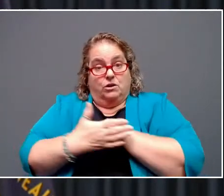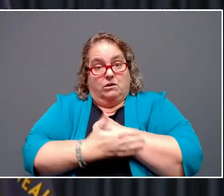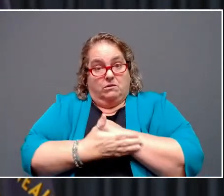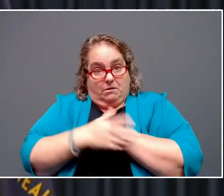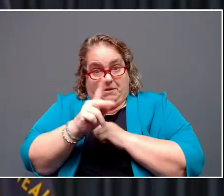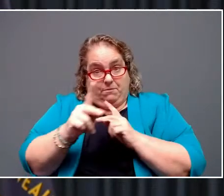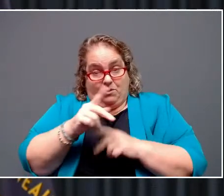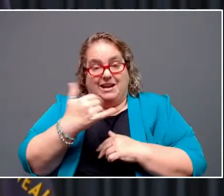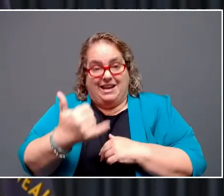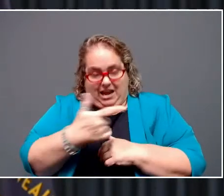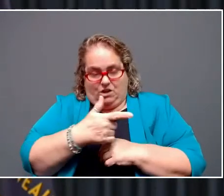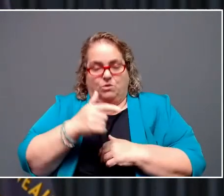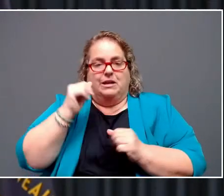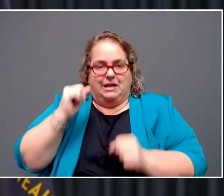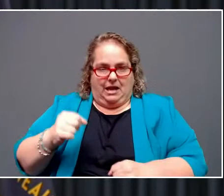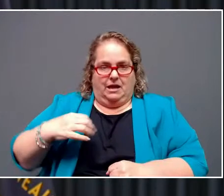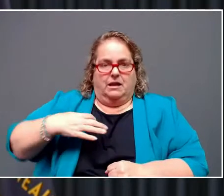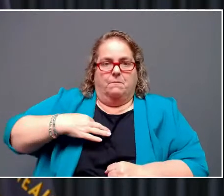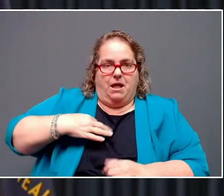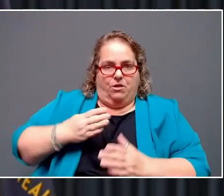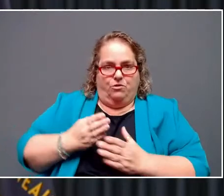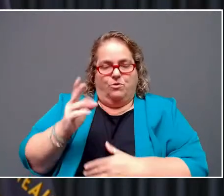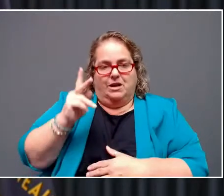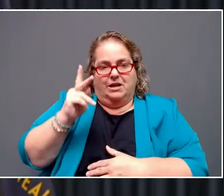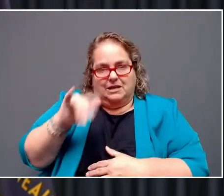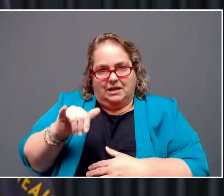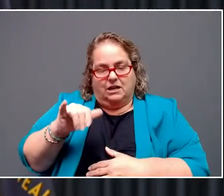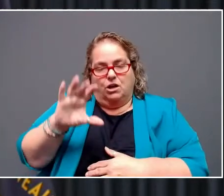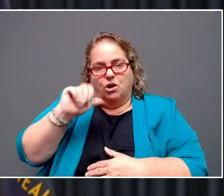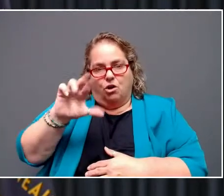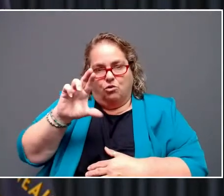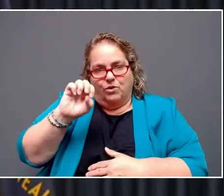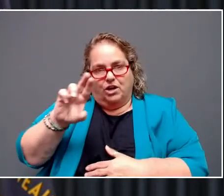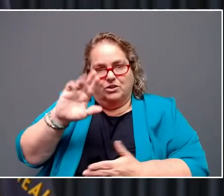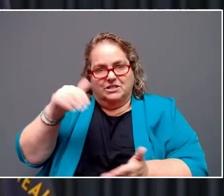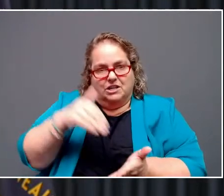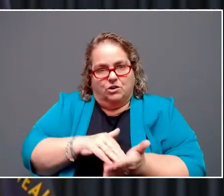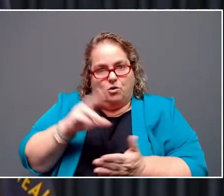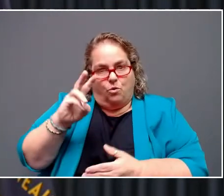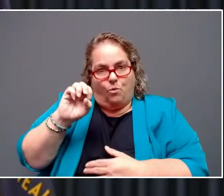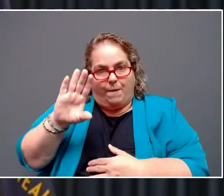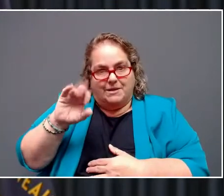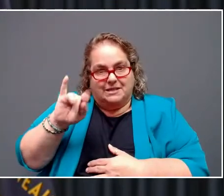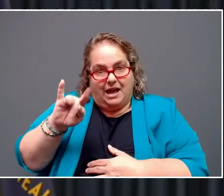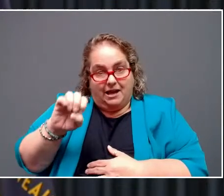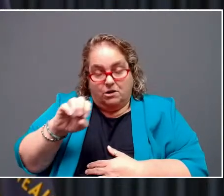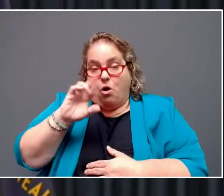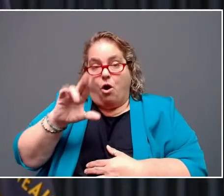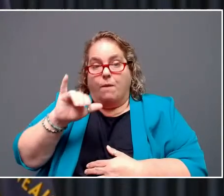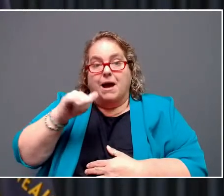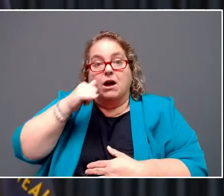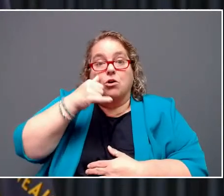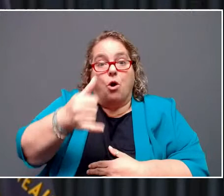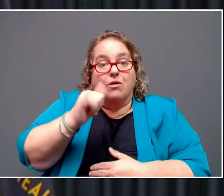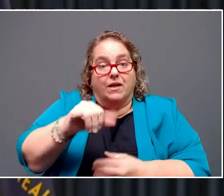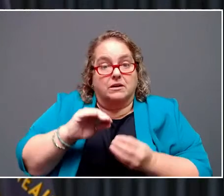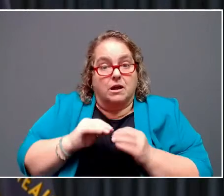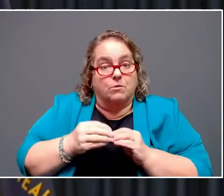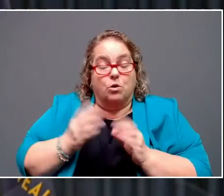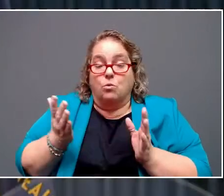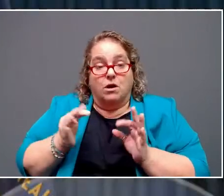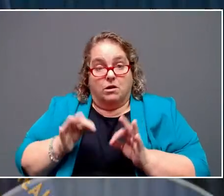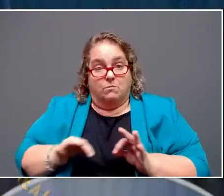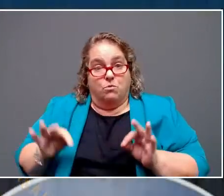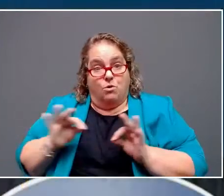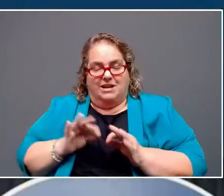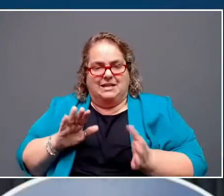can apply for them through the Kentucky Career Center website, which is up here, or by calling this number. What's important is the deadline.